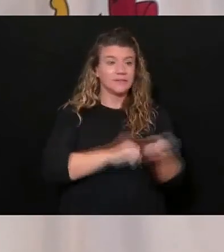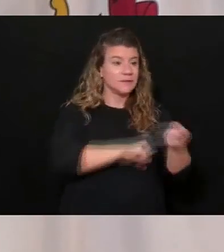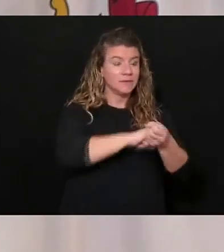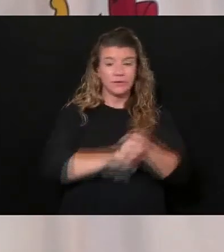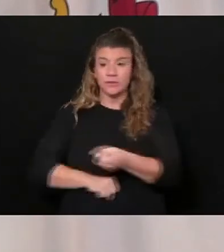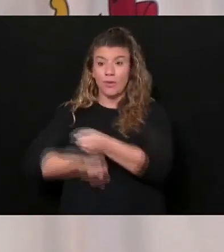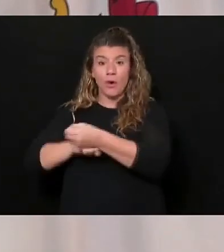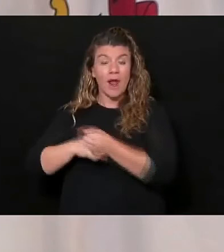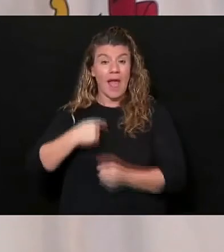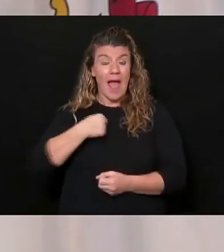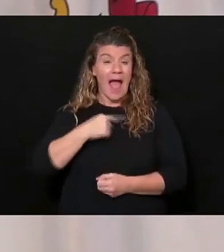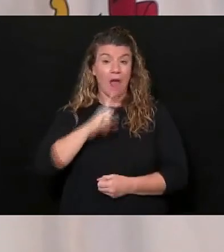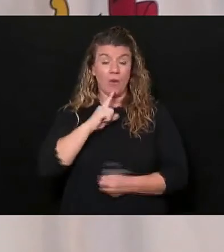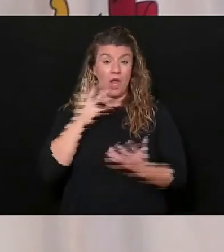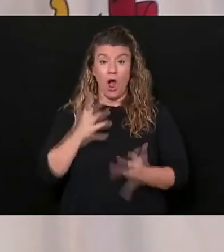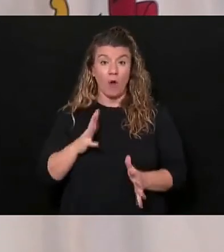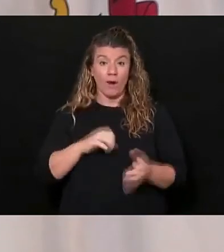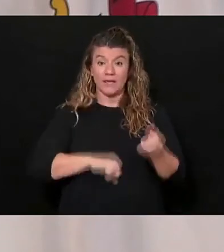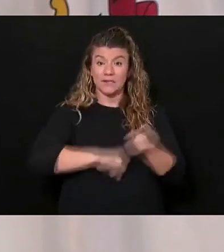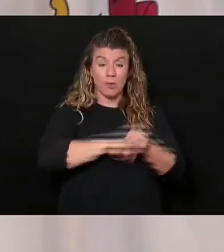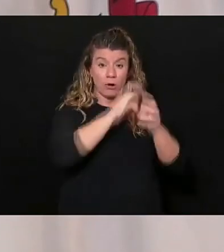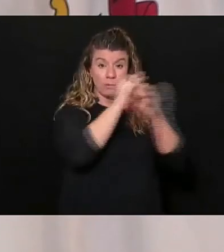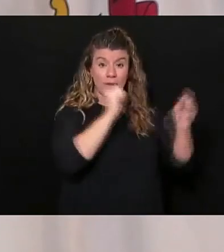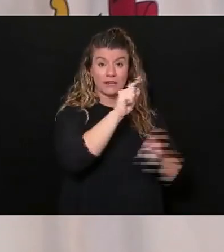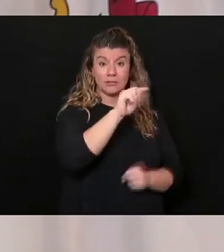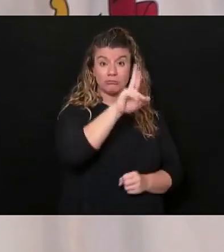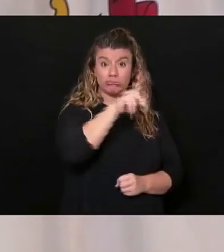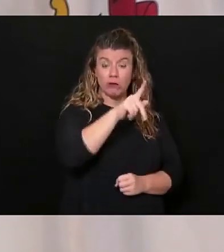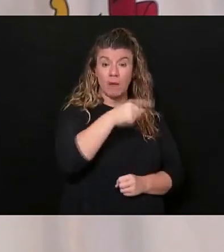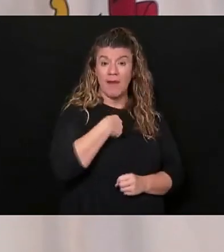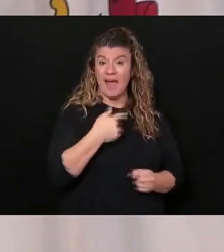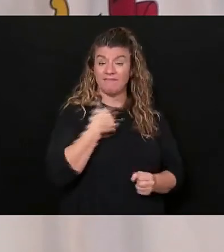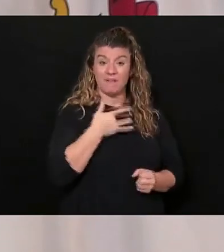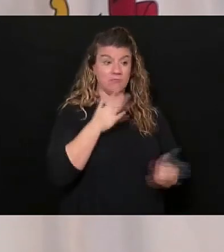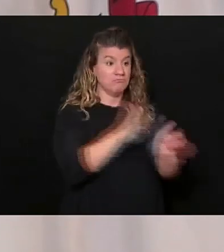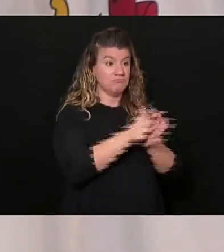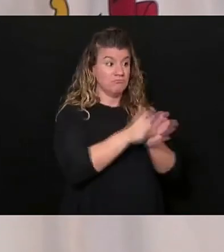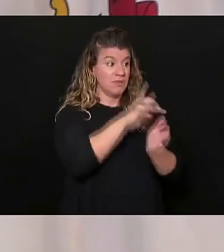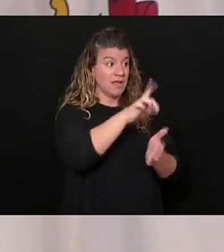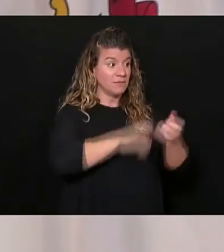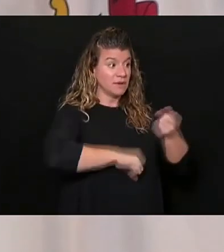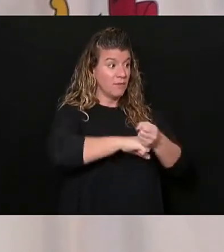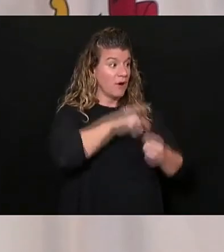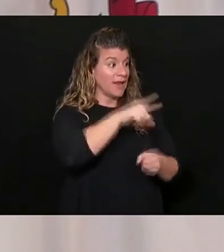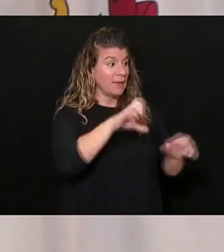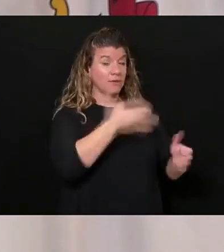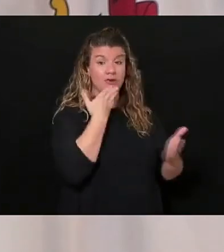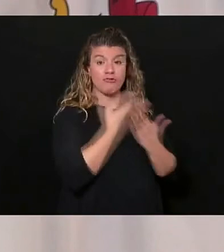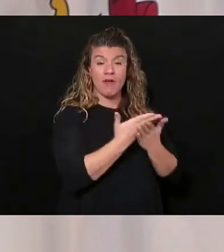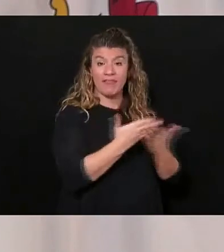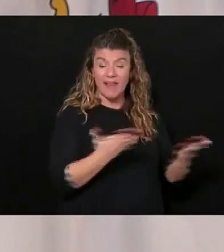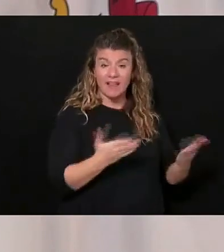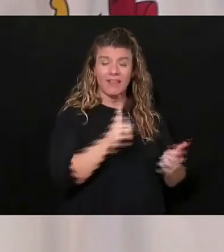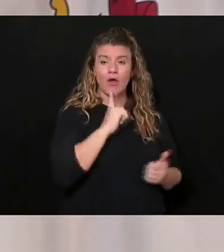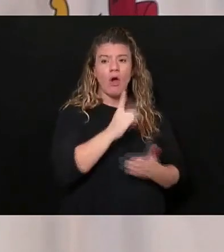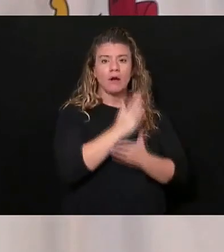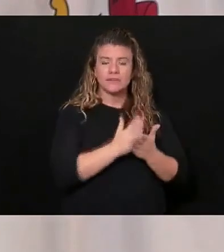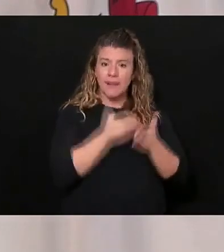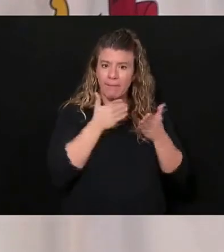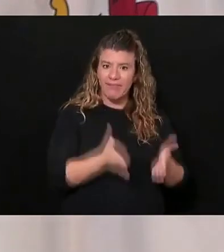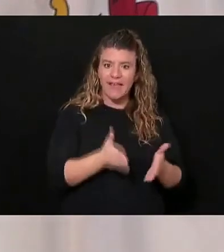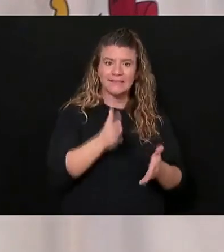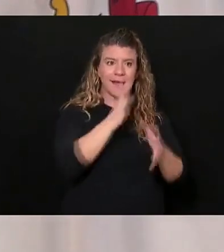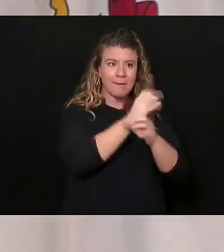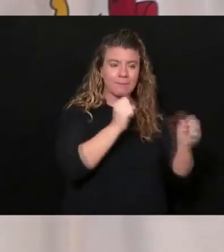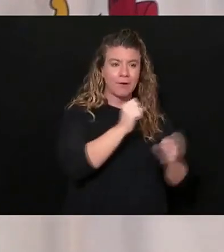President Trump. I thought he did a lot of good things, and at some point in time along the way, there was things that President Trump did